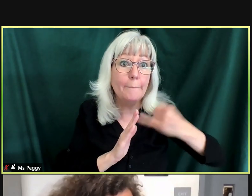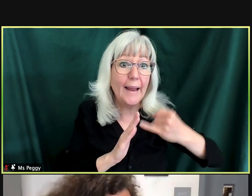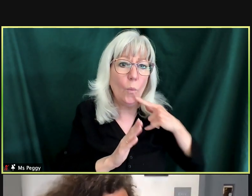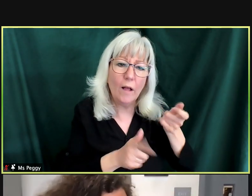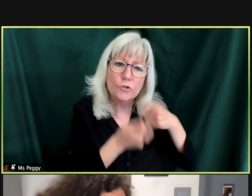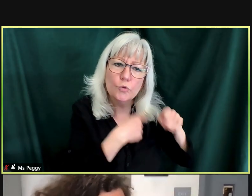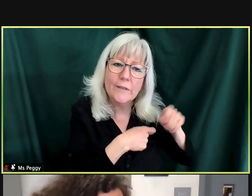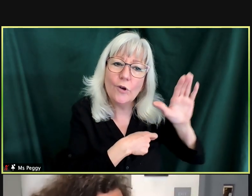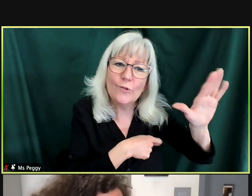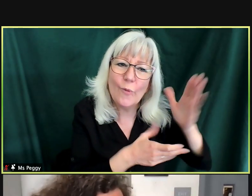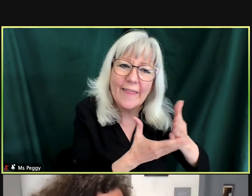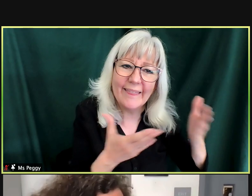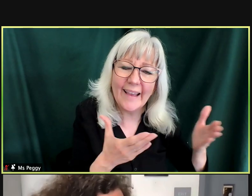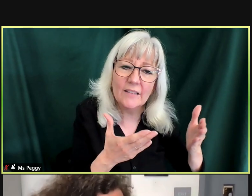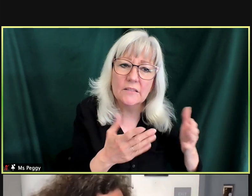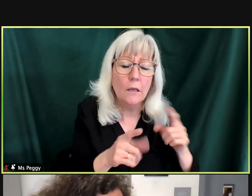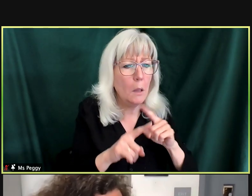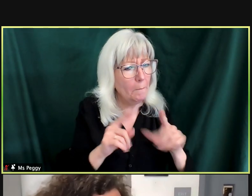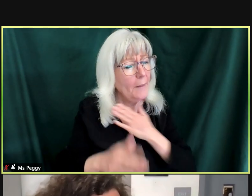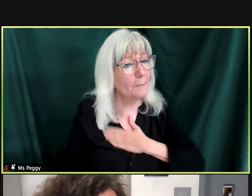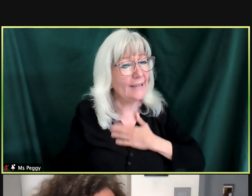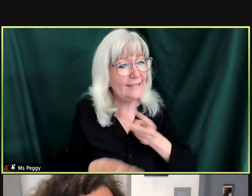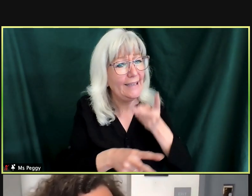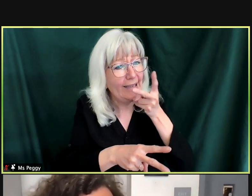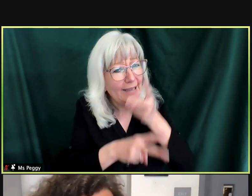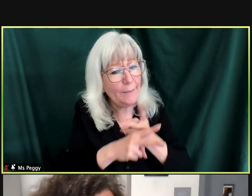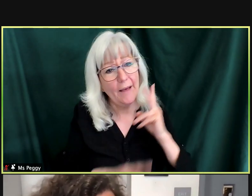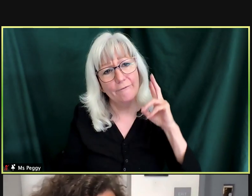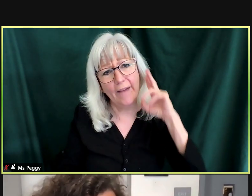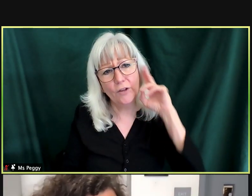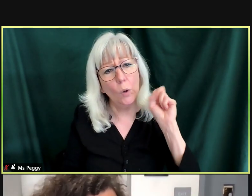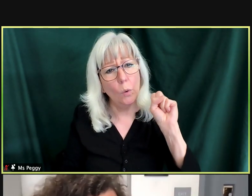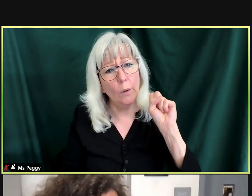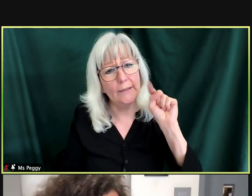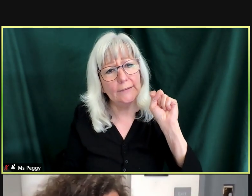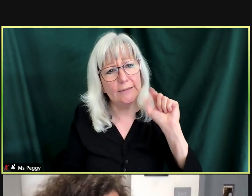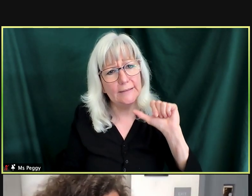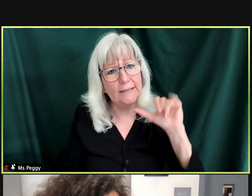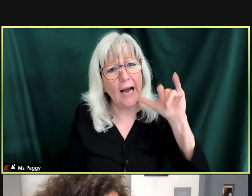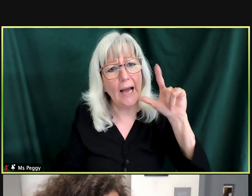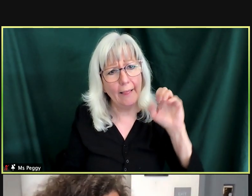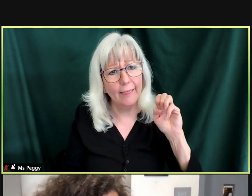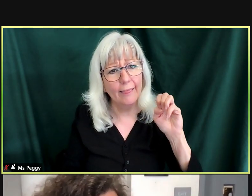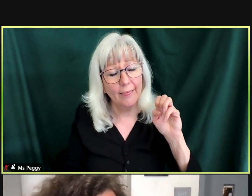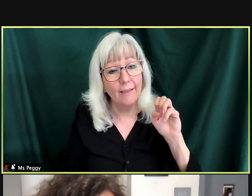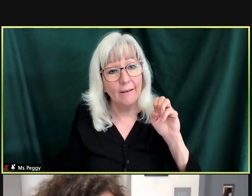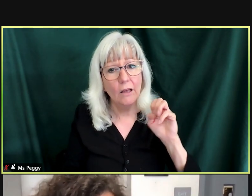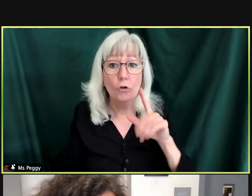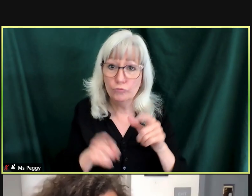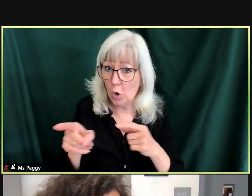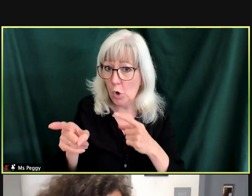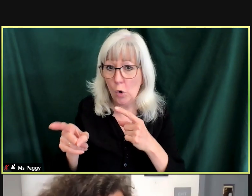So you could take this and you could say, I'm gonna get rid of the candle and put in a lamp, and I'm gonna get rid of the matches and put in a